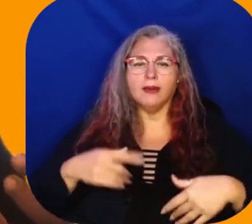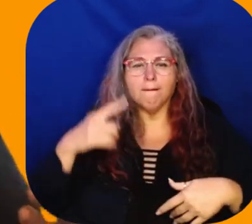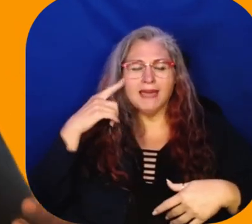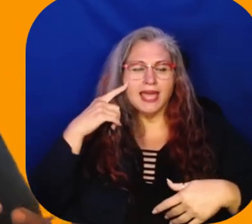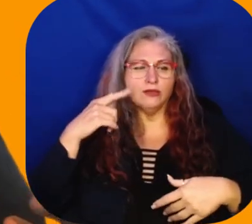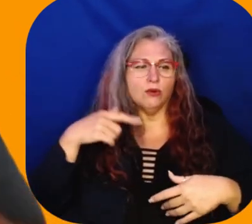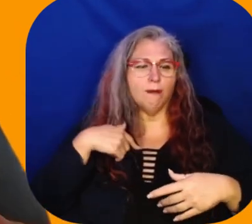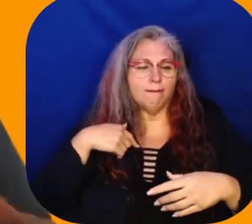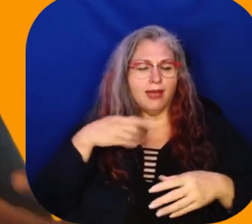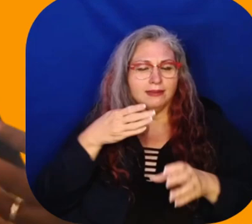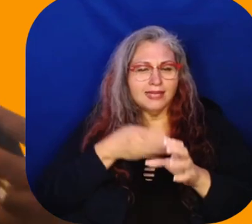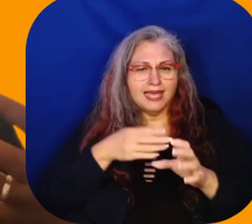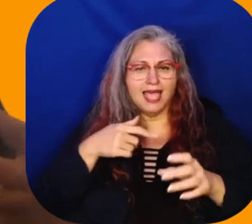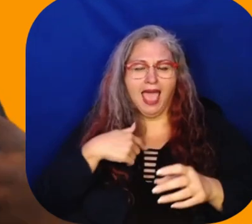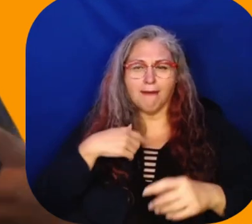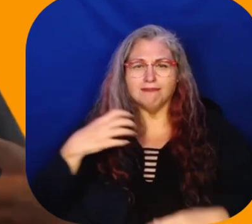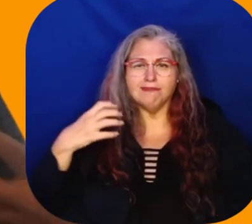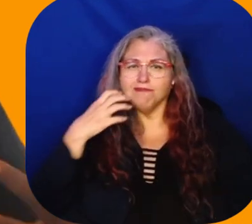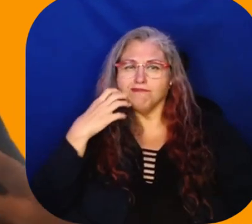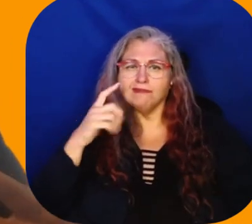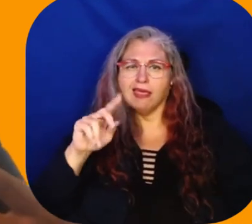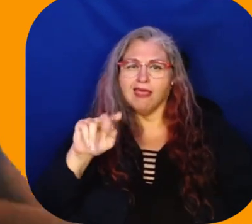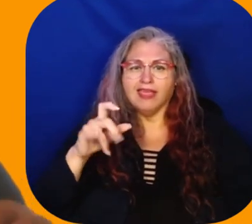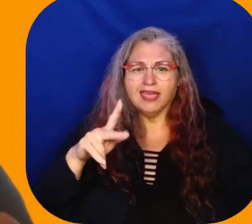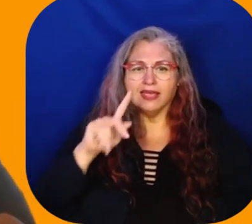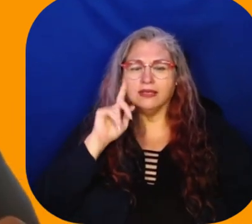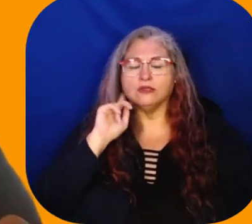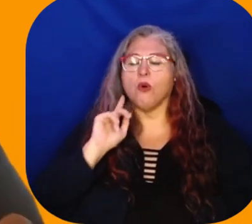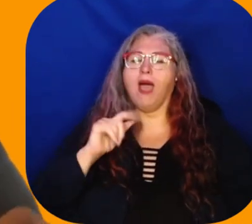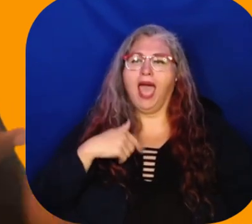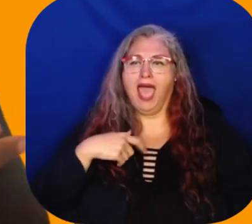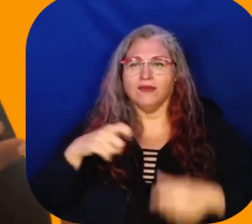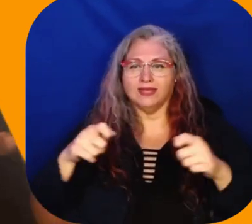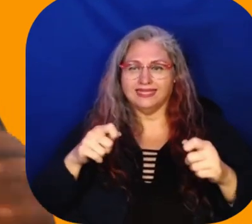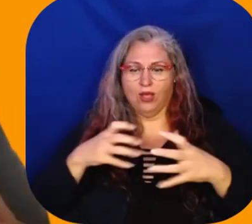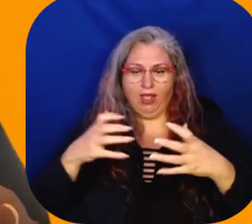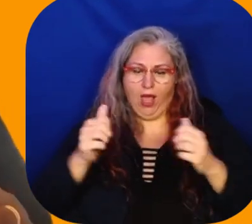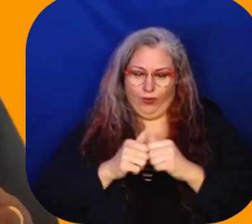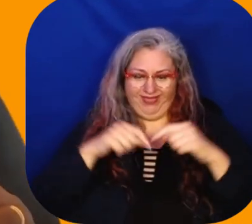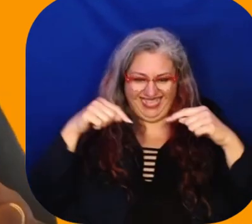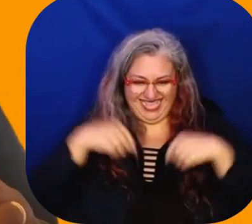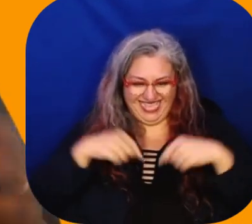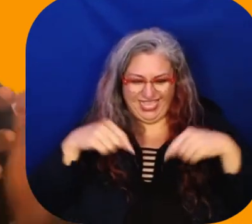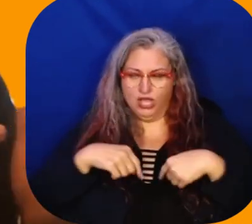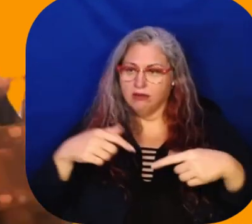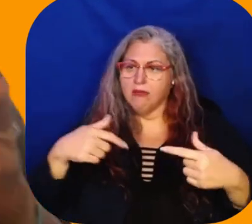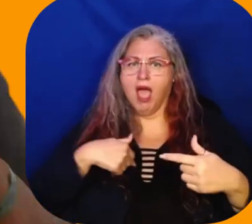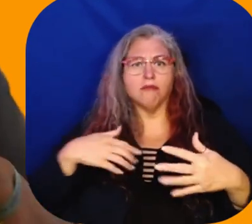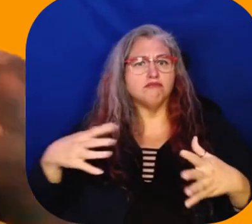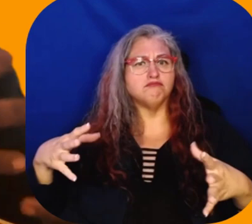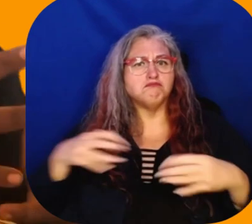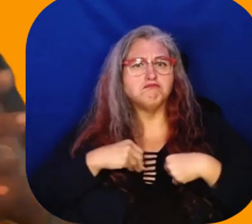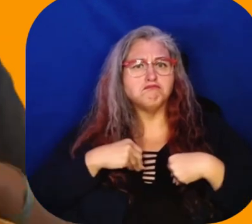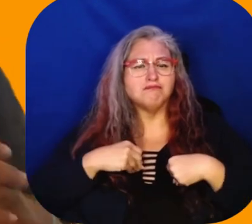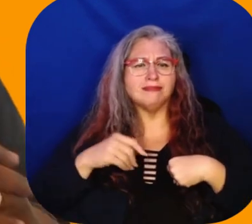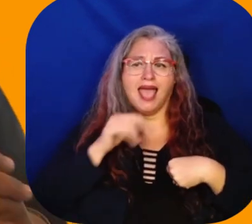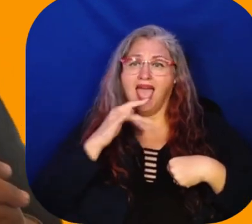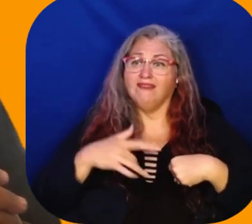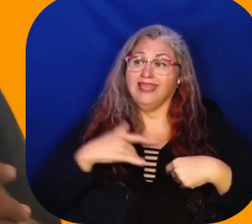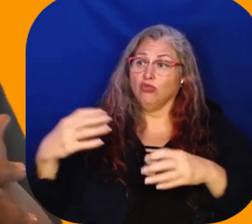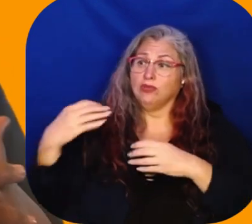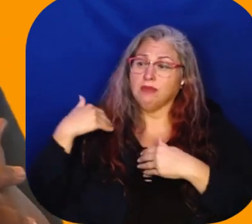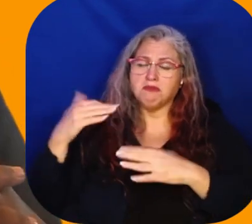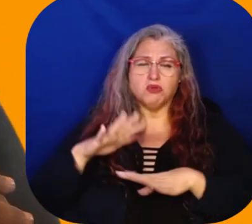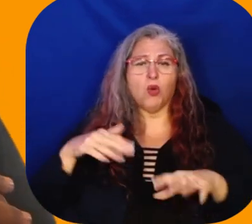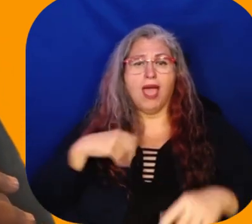thick. You know, so I got a lot to deal with right here, and I'm good with it. So I don't feel that kind of responsibility. I'm 53 years